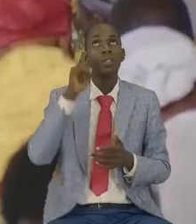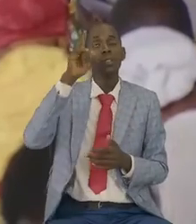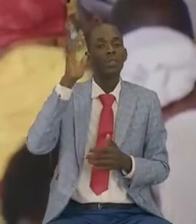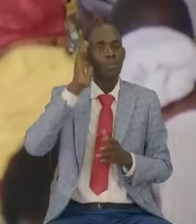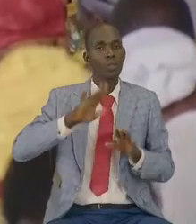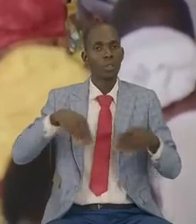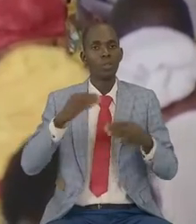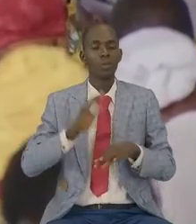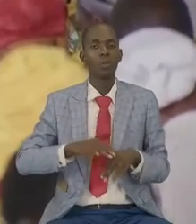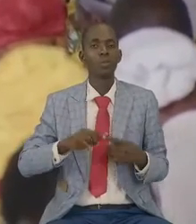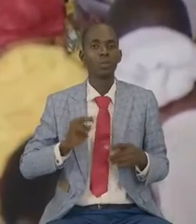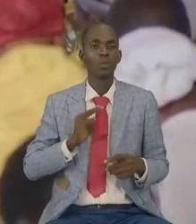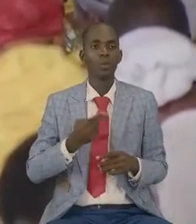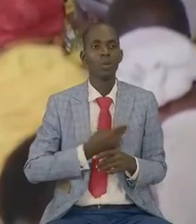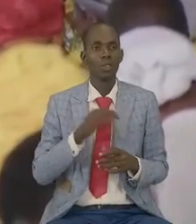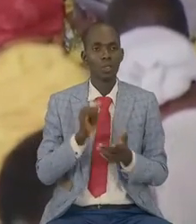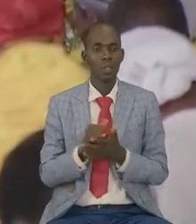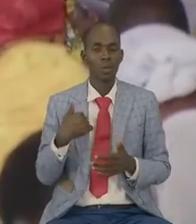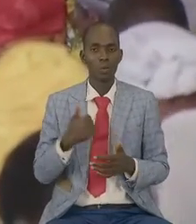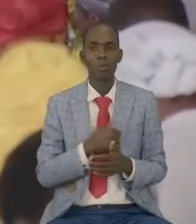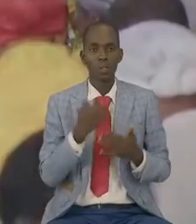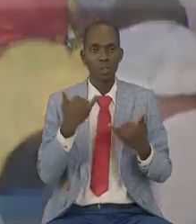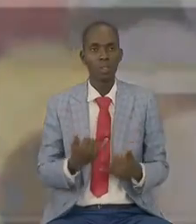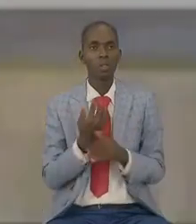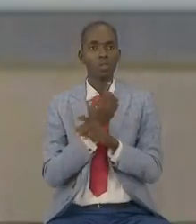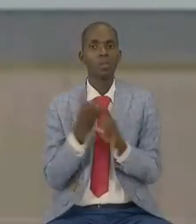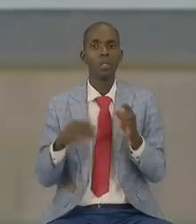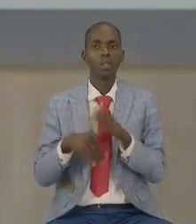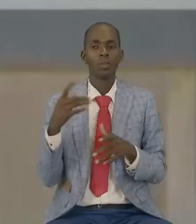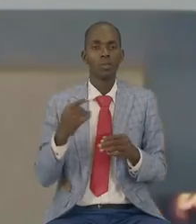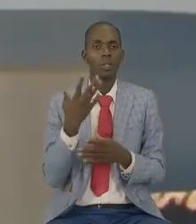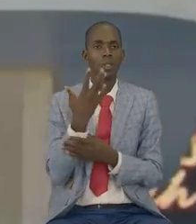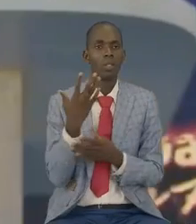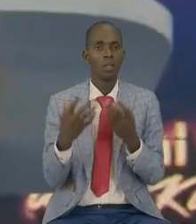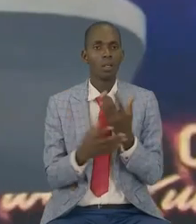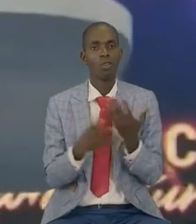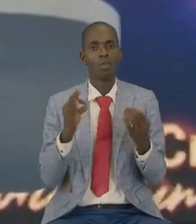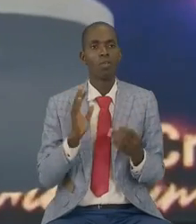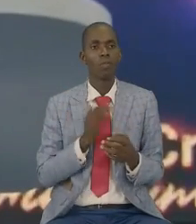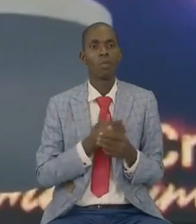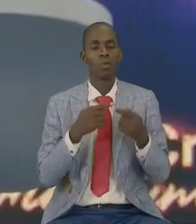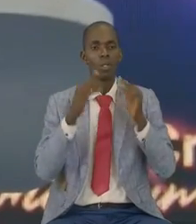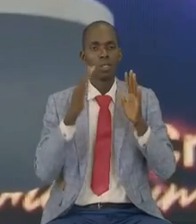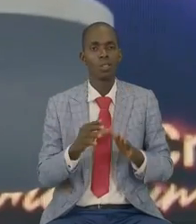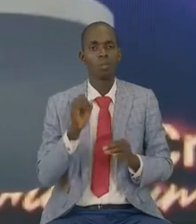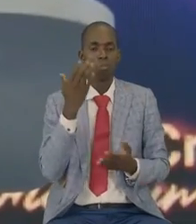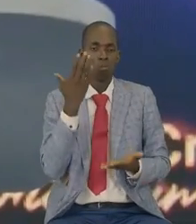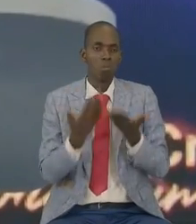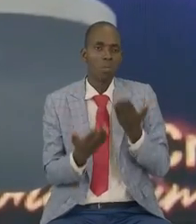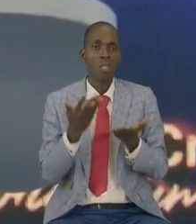unto us that being delivered out of the hand of our enemies might serve